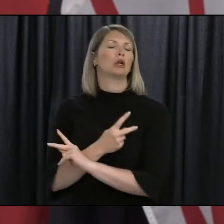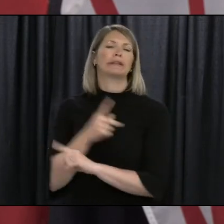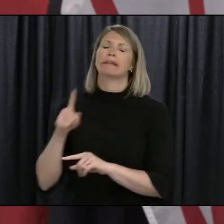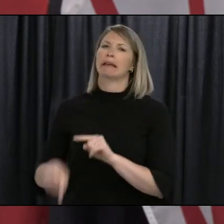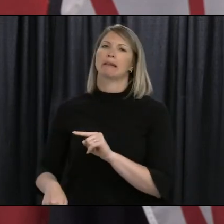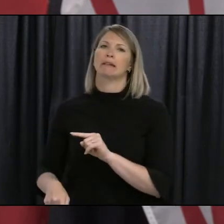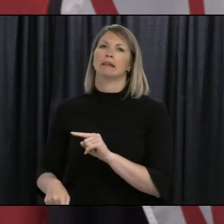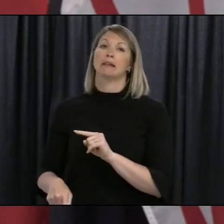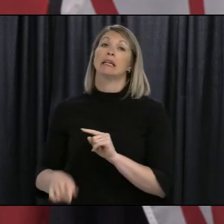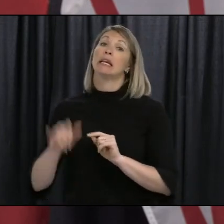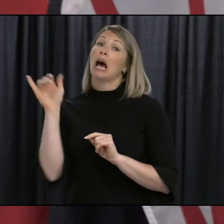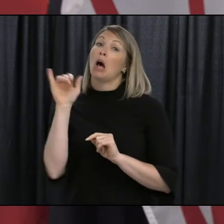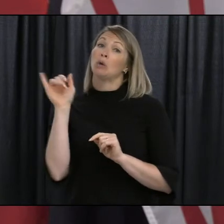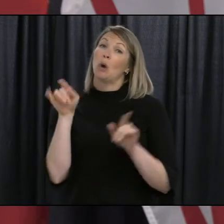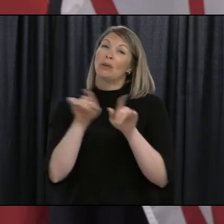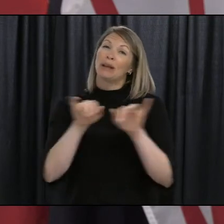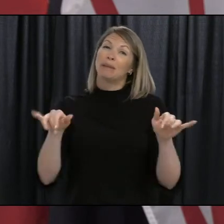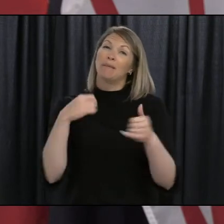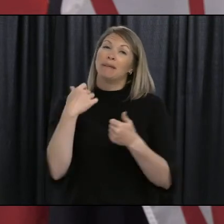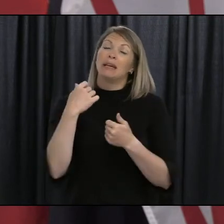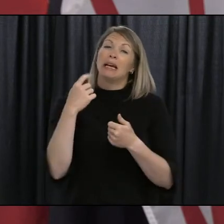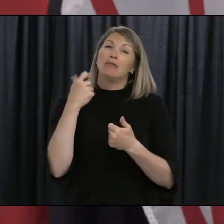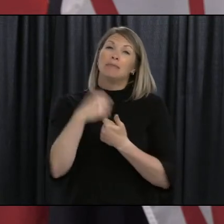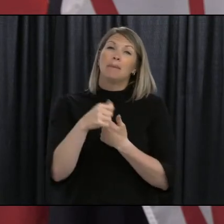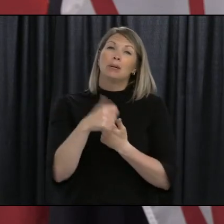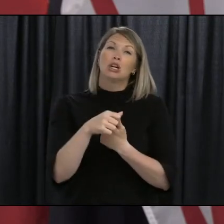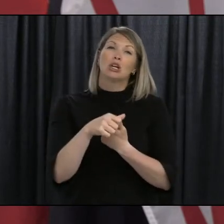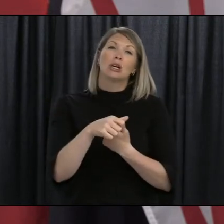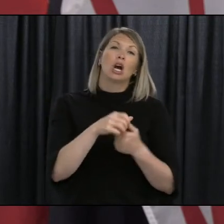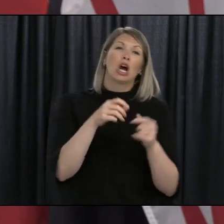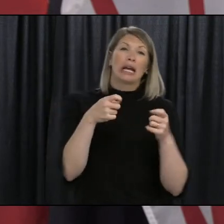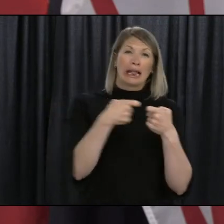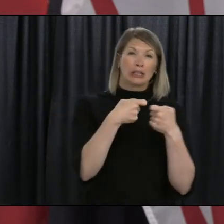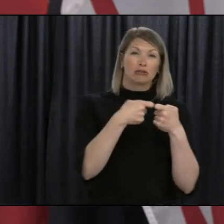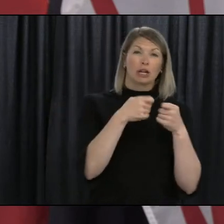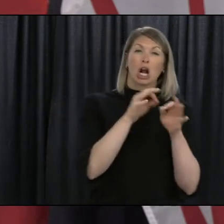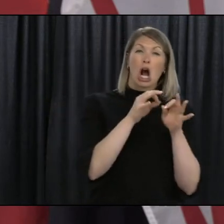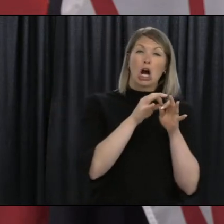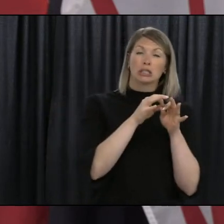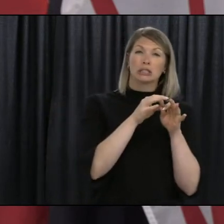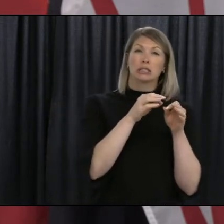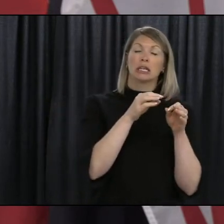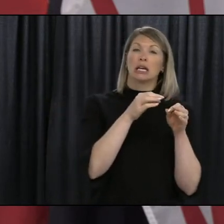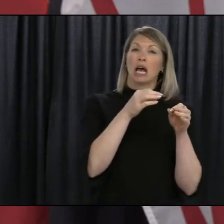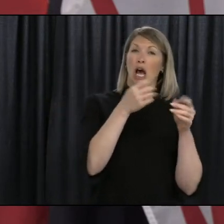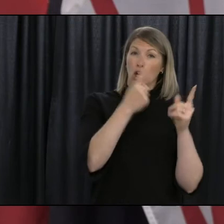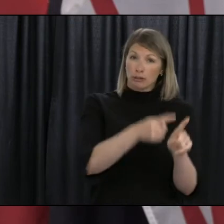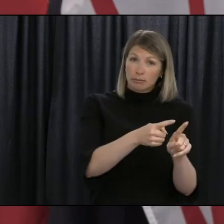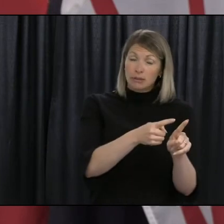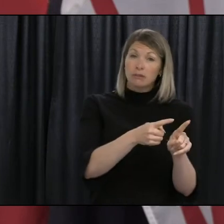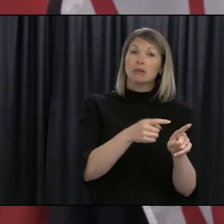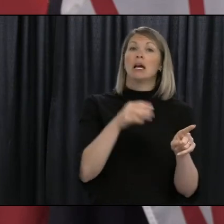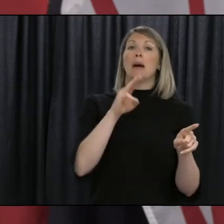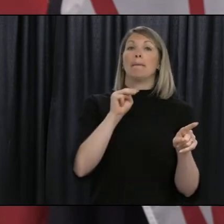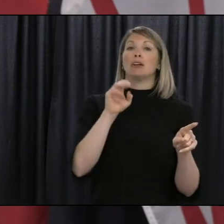rate mitigation and the impacts of COVID-19 and the Muskrat Falls